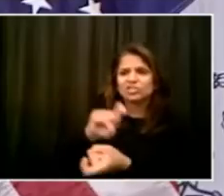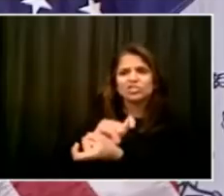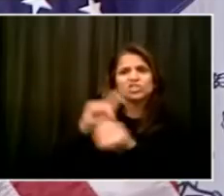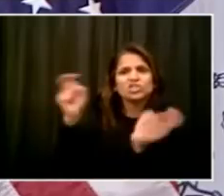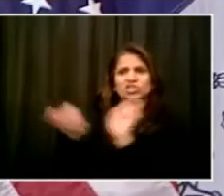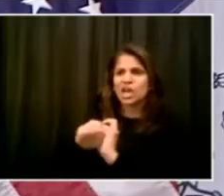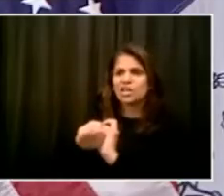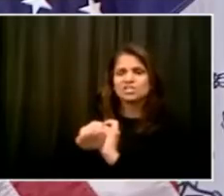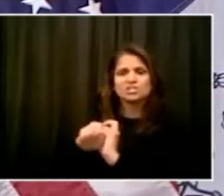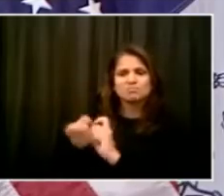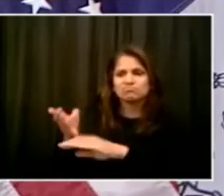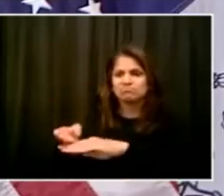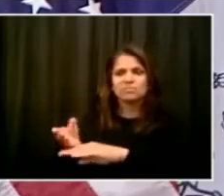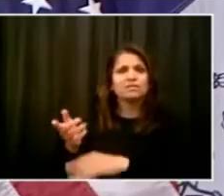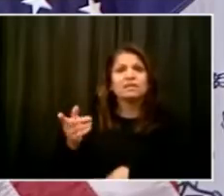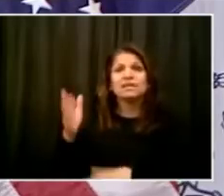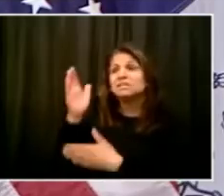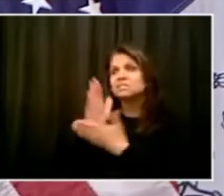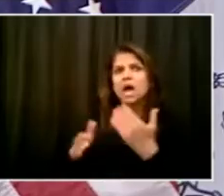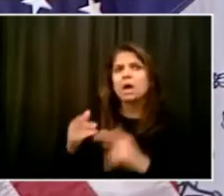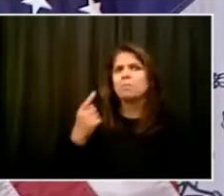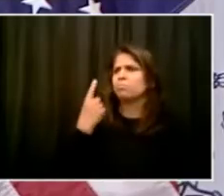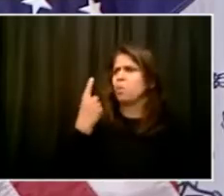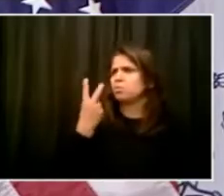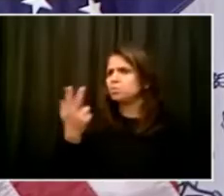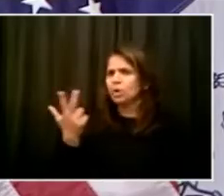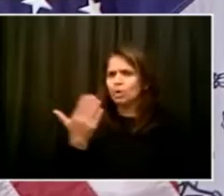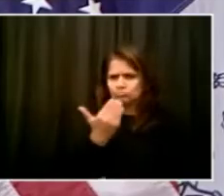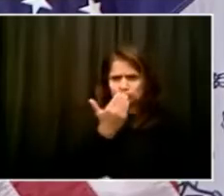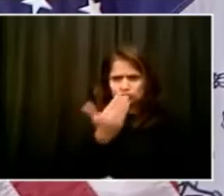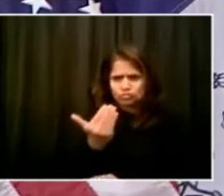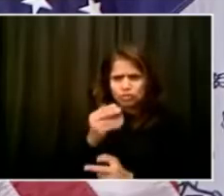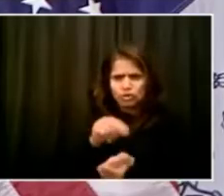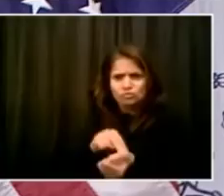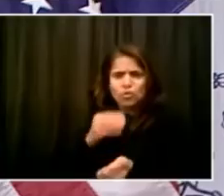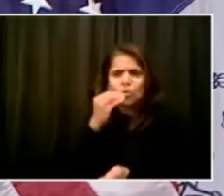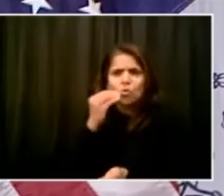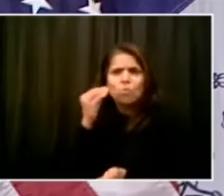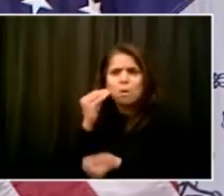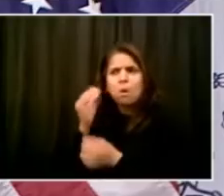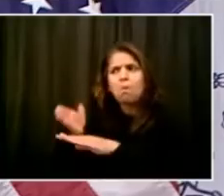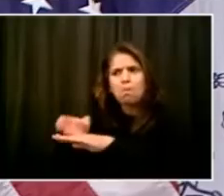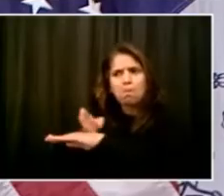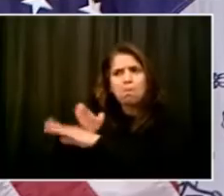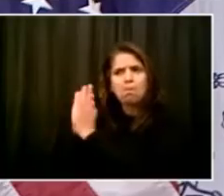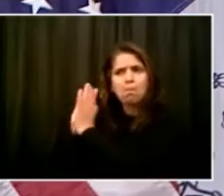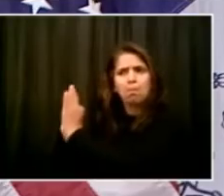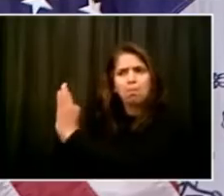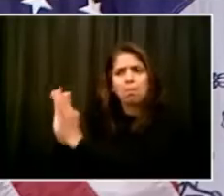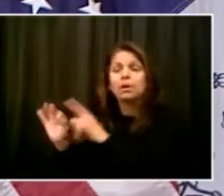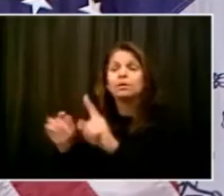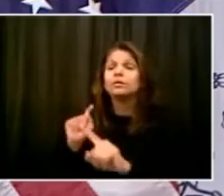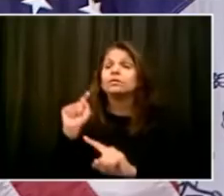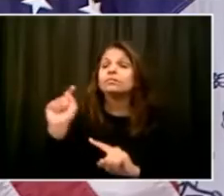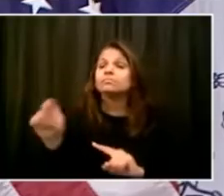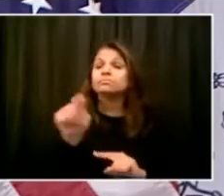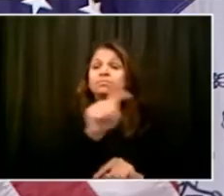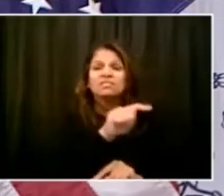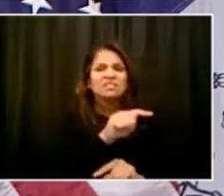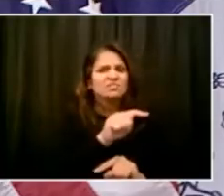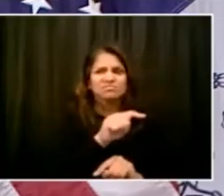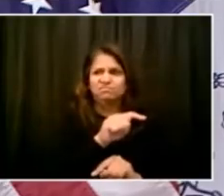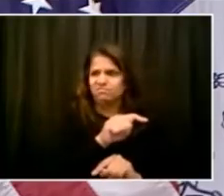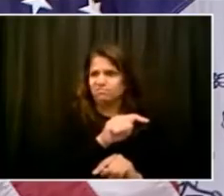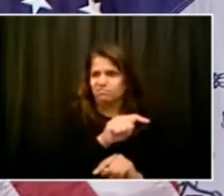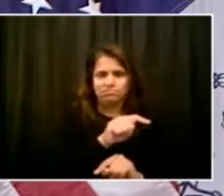this industry, and the economics are really tough. And if the economics are so tough, then people in the private sector,